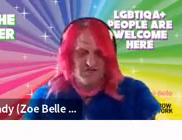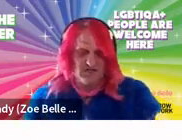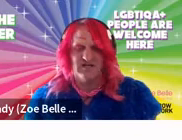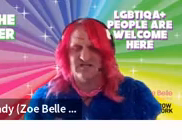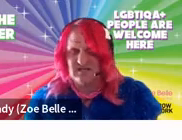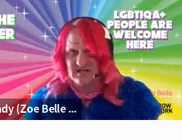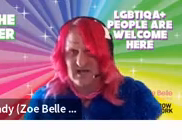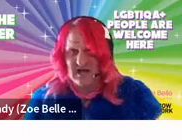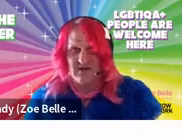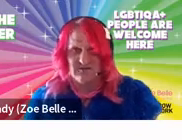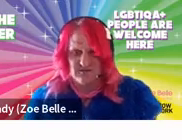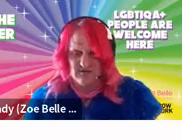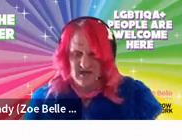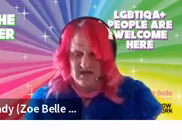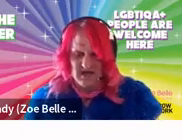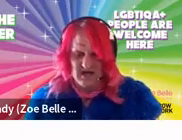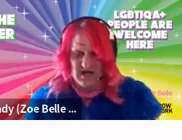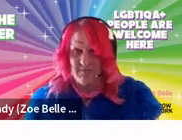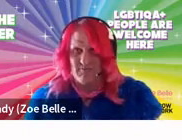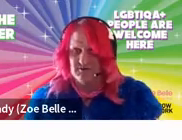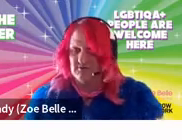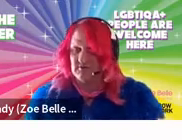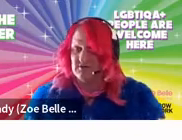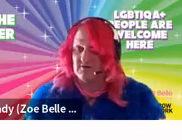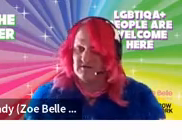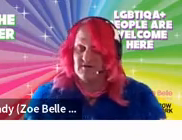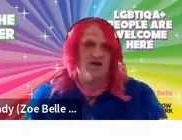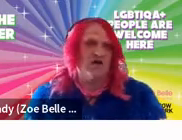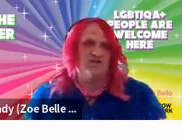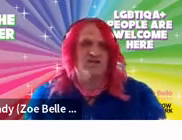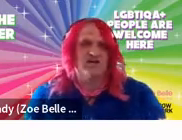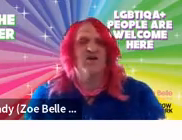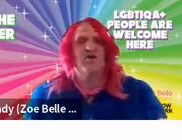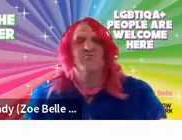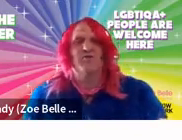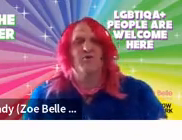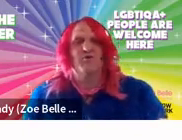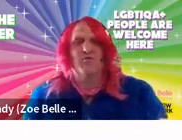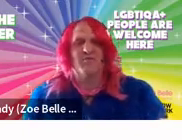and emerging, and extend that out to any Aboriginal or Torres Strait